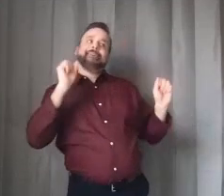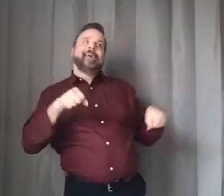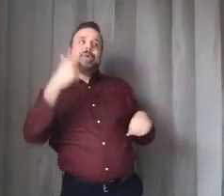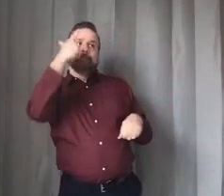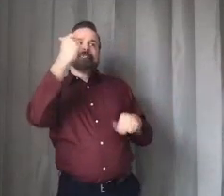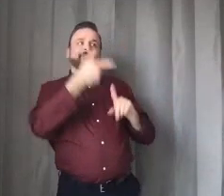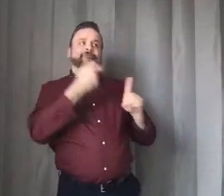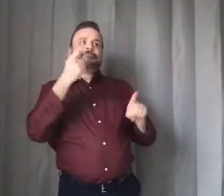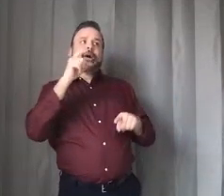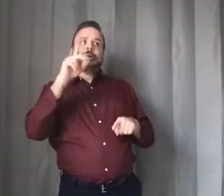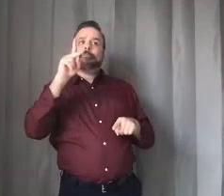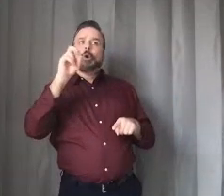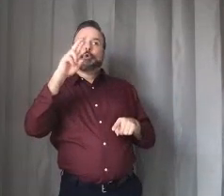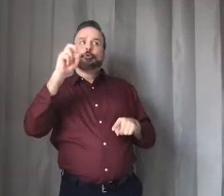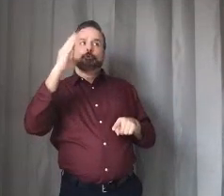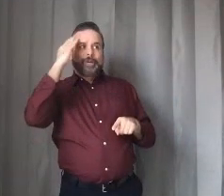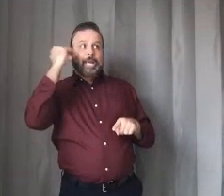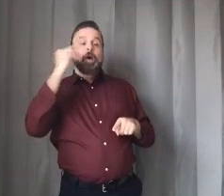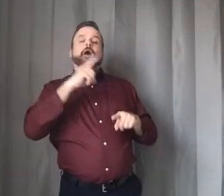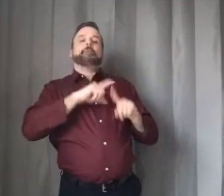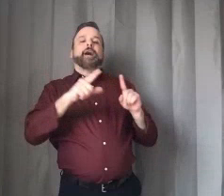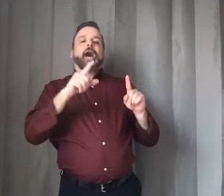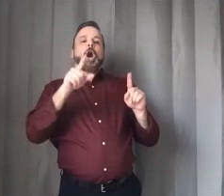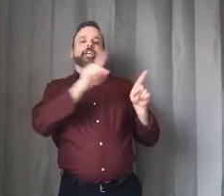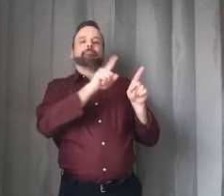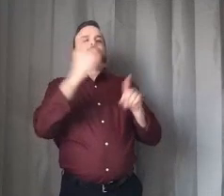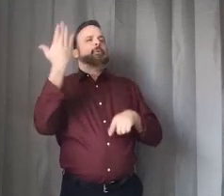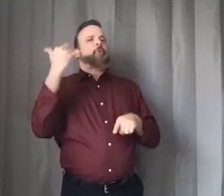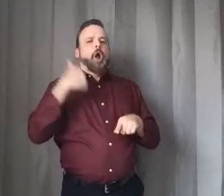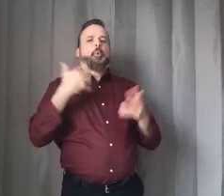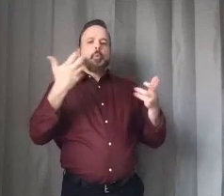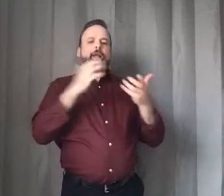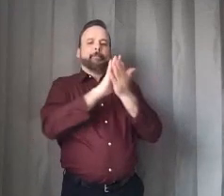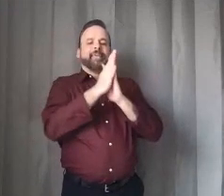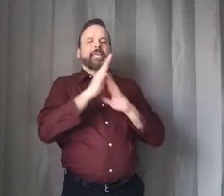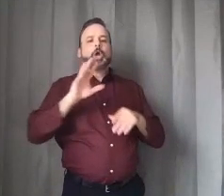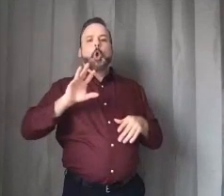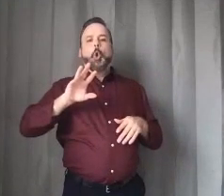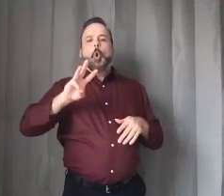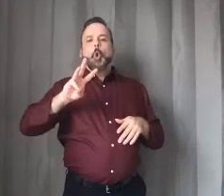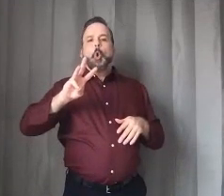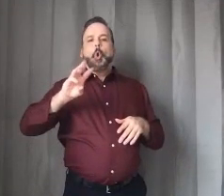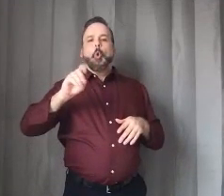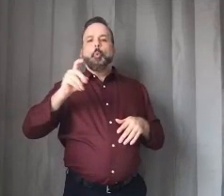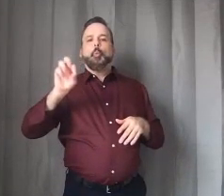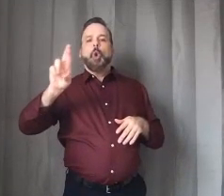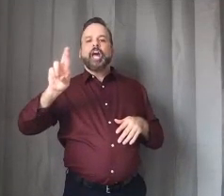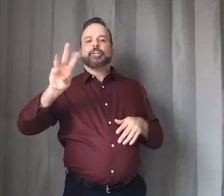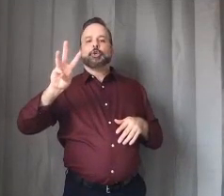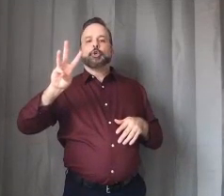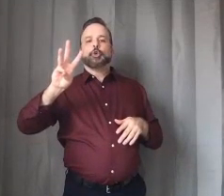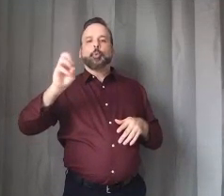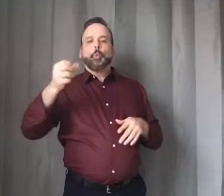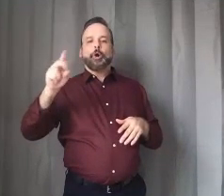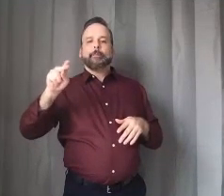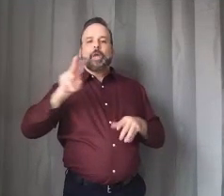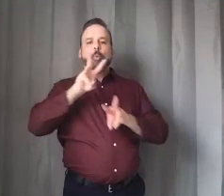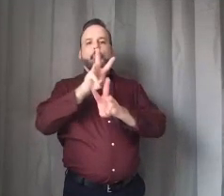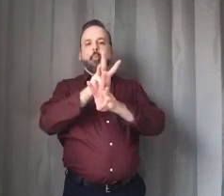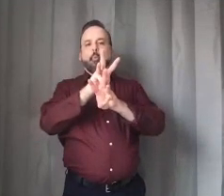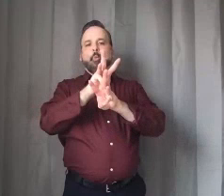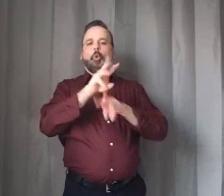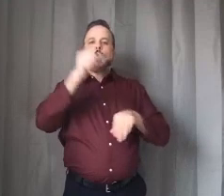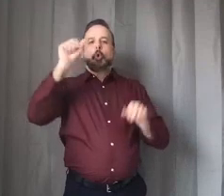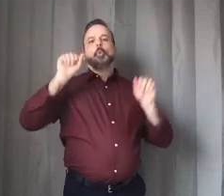And, but I used to want to be Wonder Woman. It's funny. It's kind of sad because I remember when I first, came to